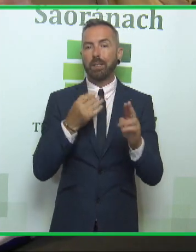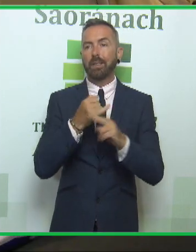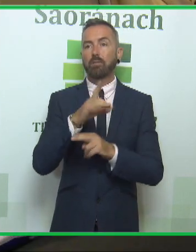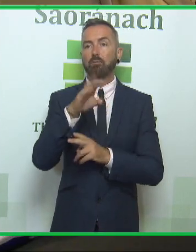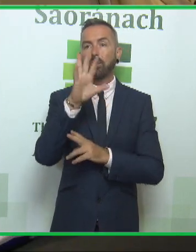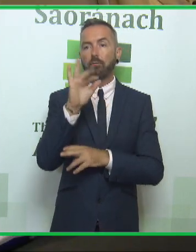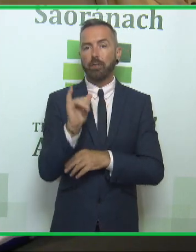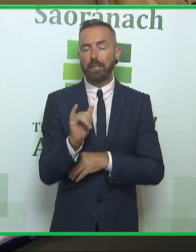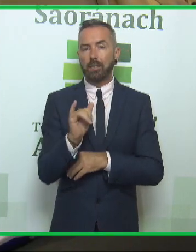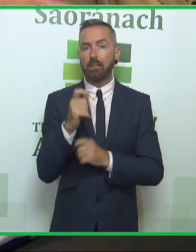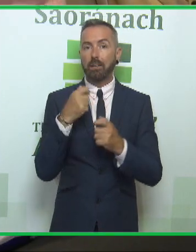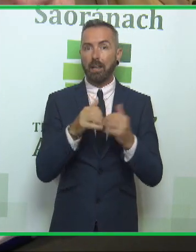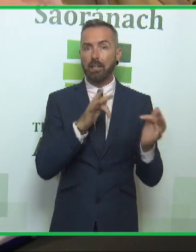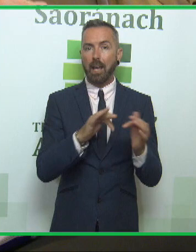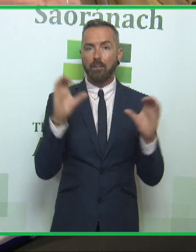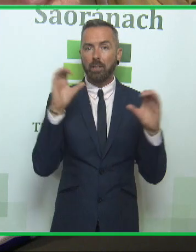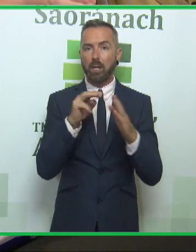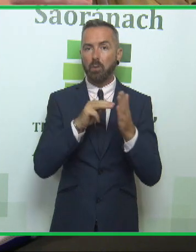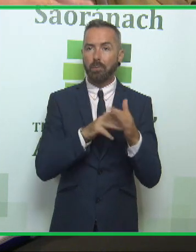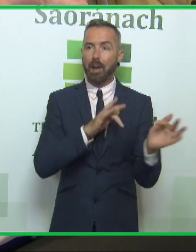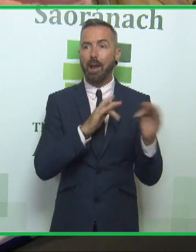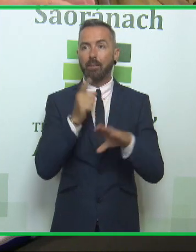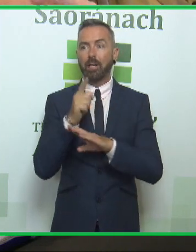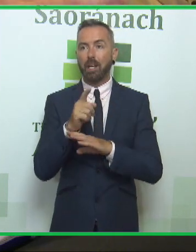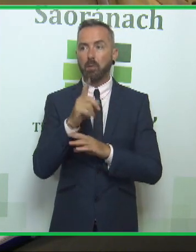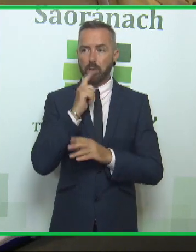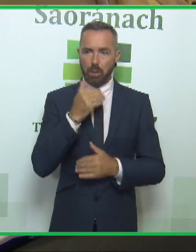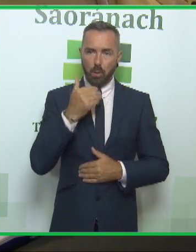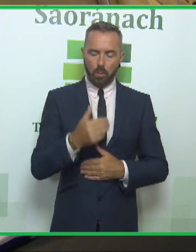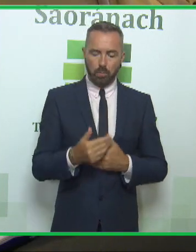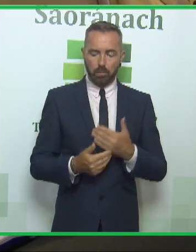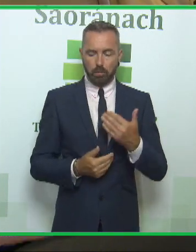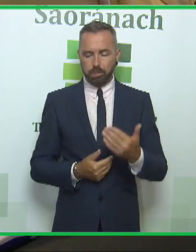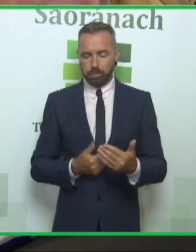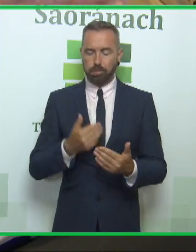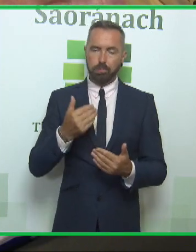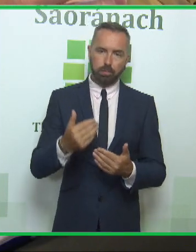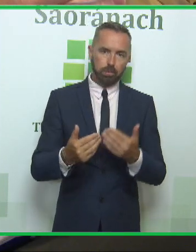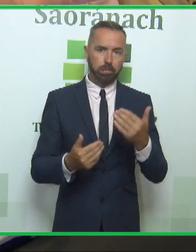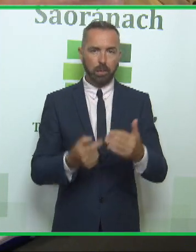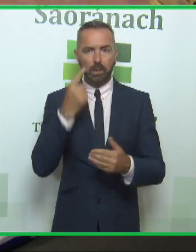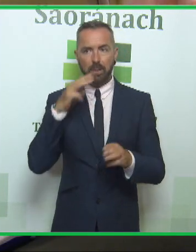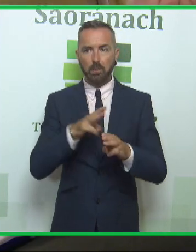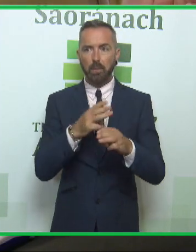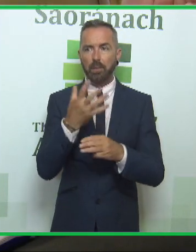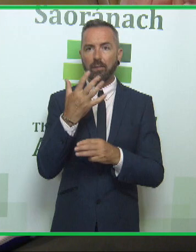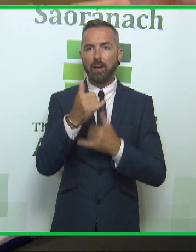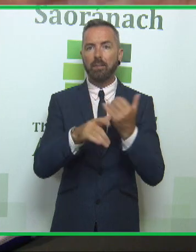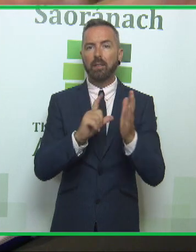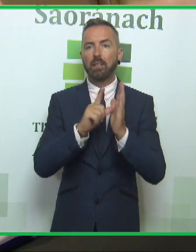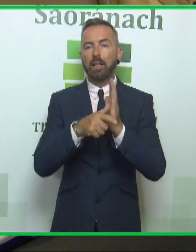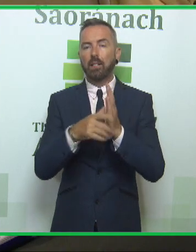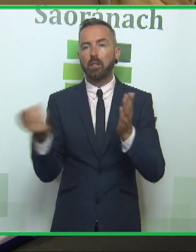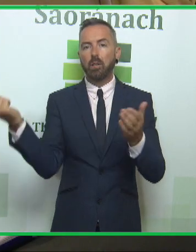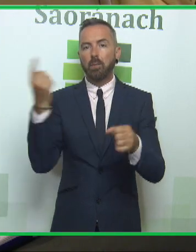it's an aftercare program after that. And slowly but surely then you see people, and we see all the time, people come back 4 or 5 years later, they have a degree. And